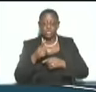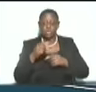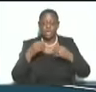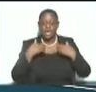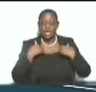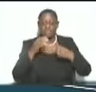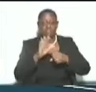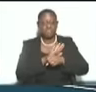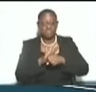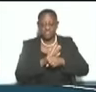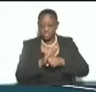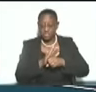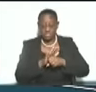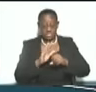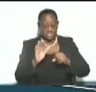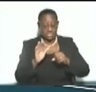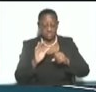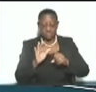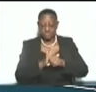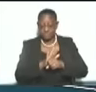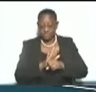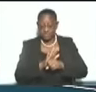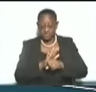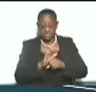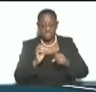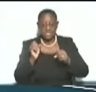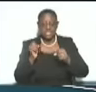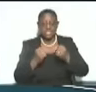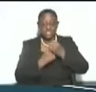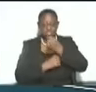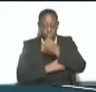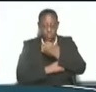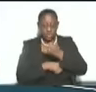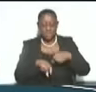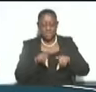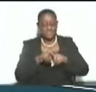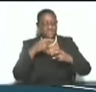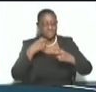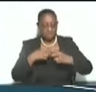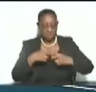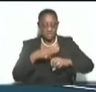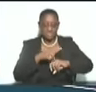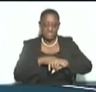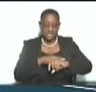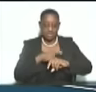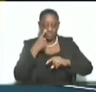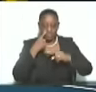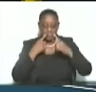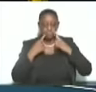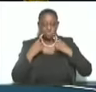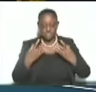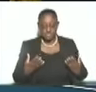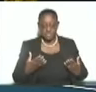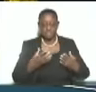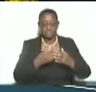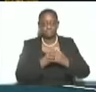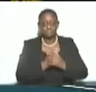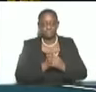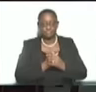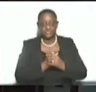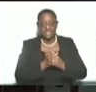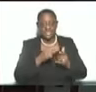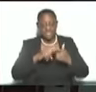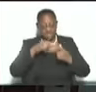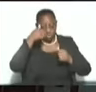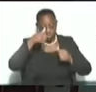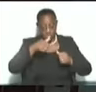we wish you and your family well as you go through this time of bereavement. The speaker then